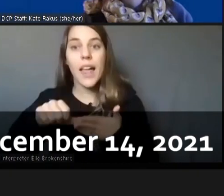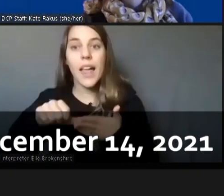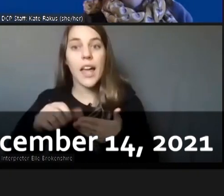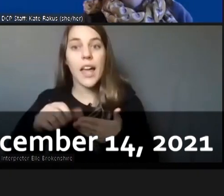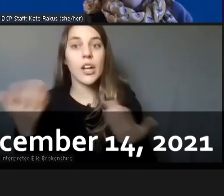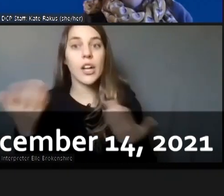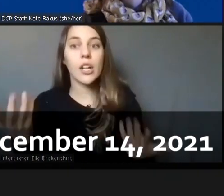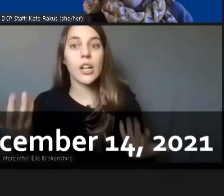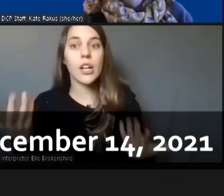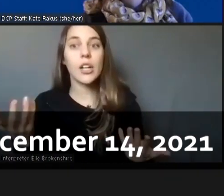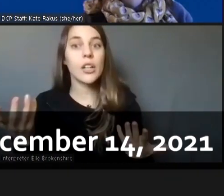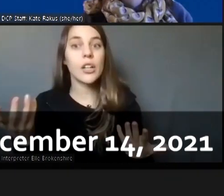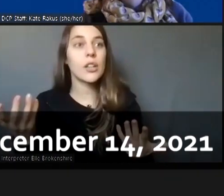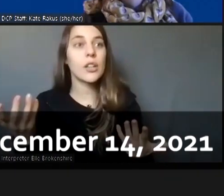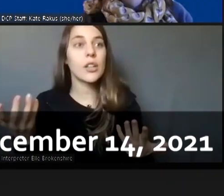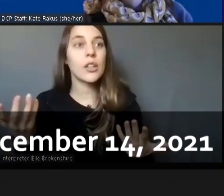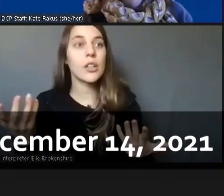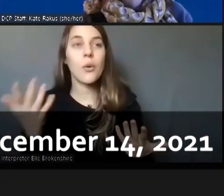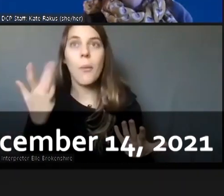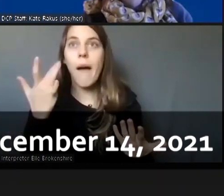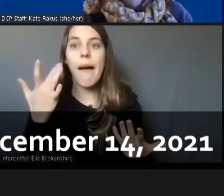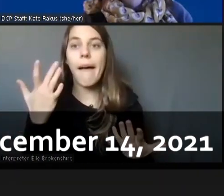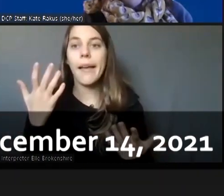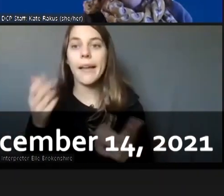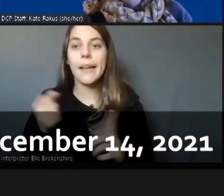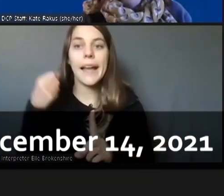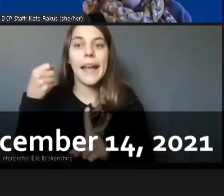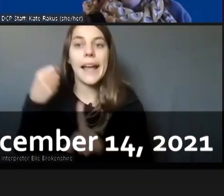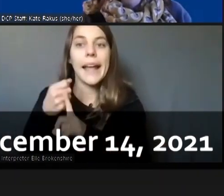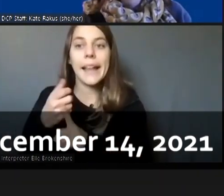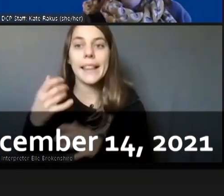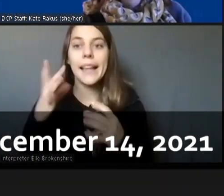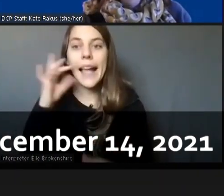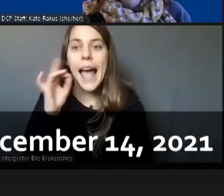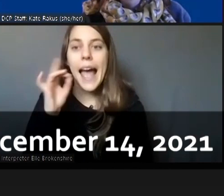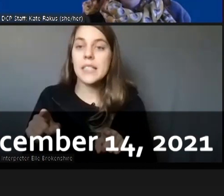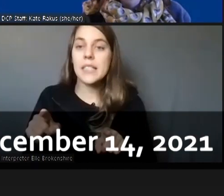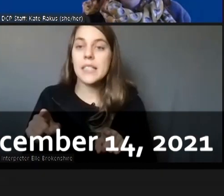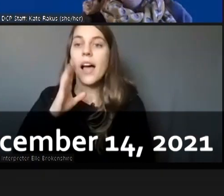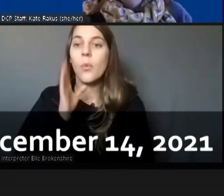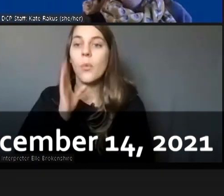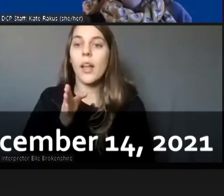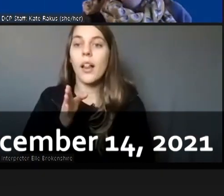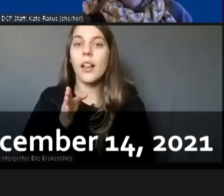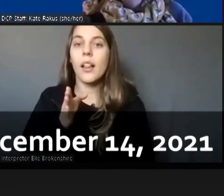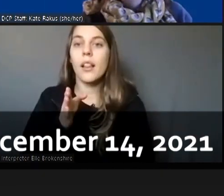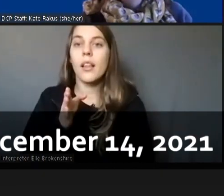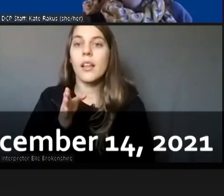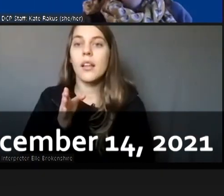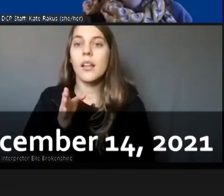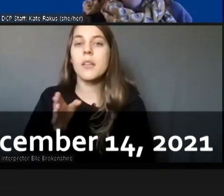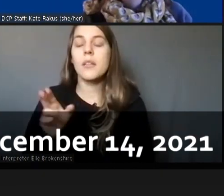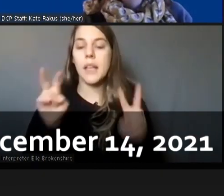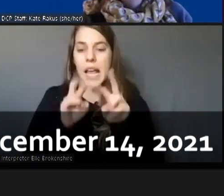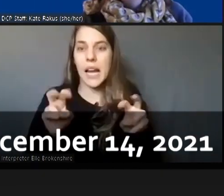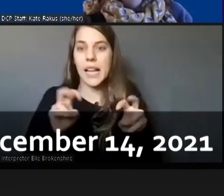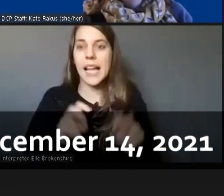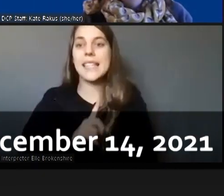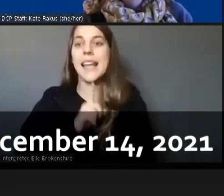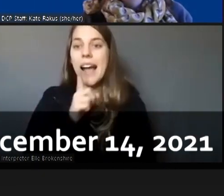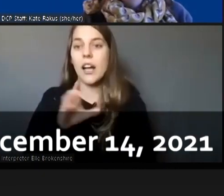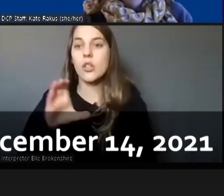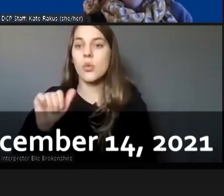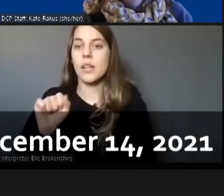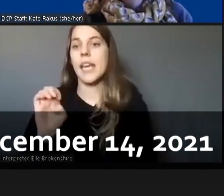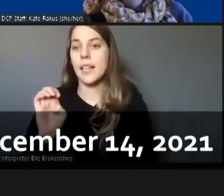that. In the cases like that, I'm going to look at the actual case. Well, what is it that they're proposing? Is